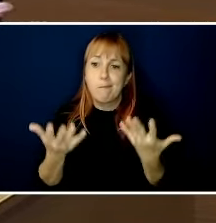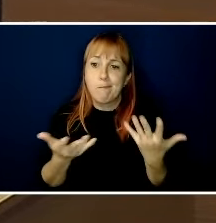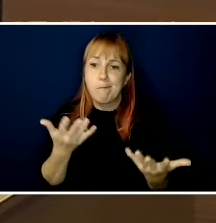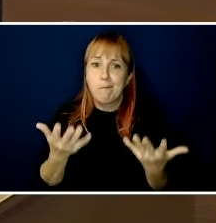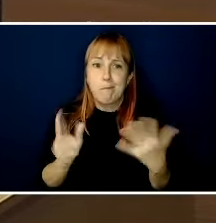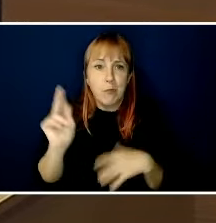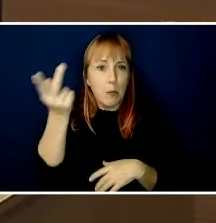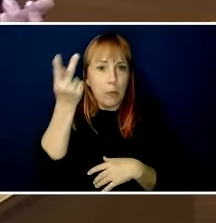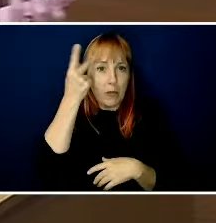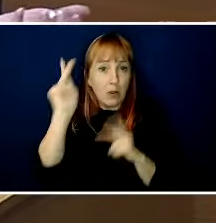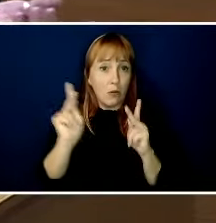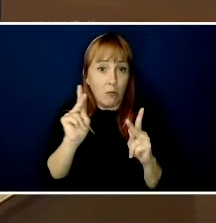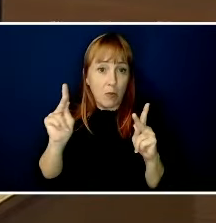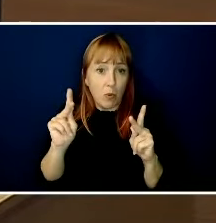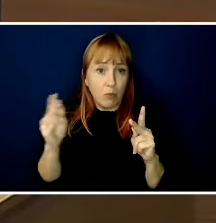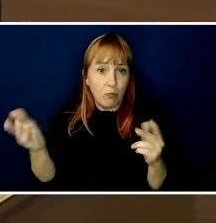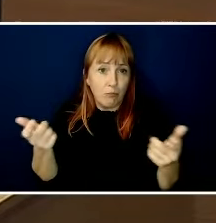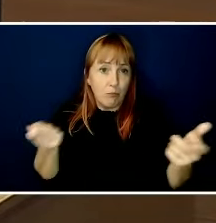folks together